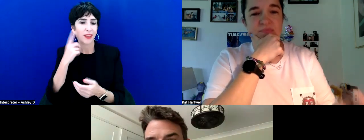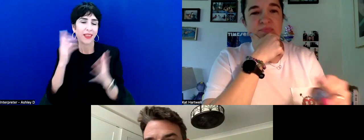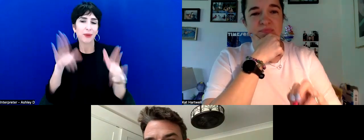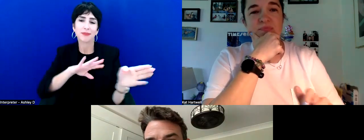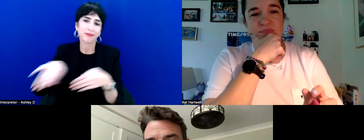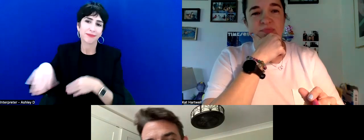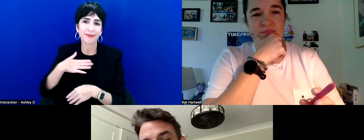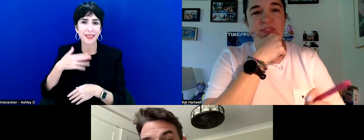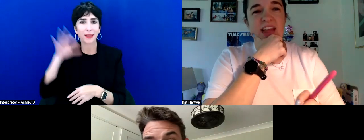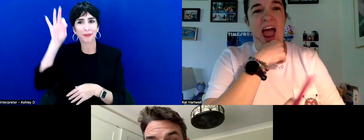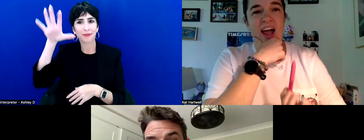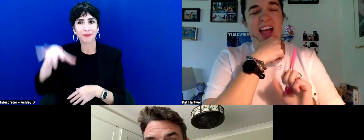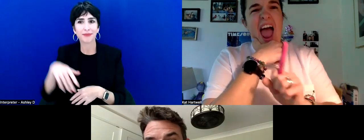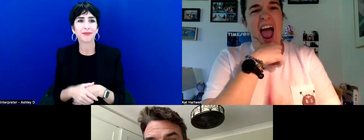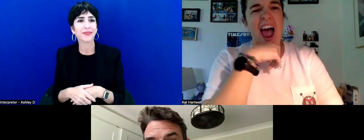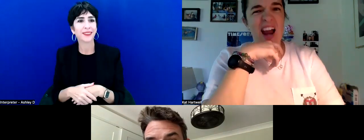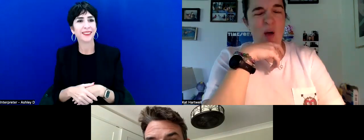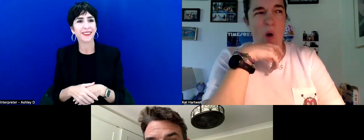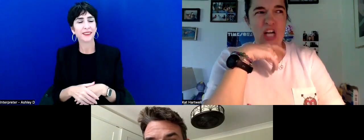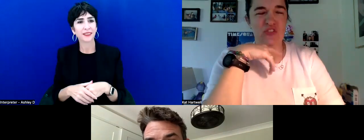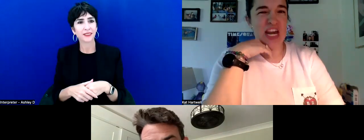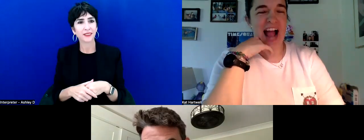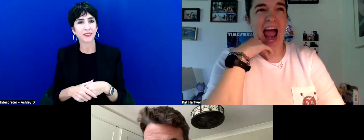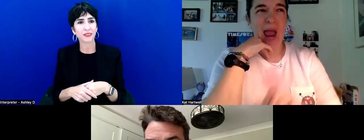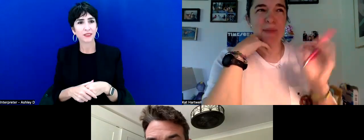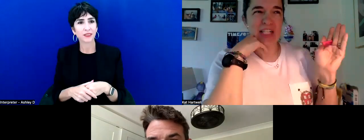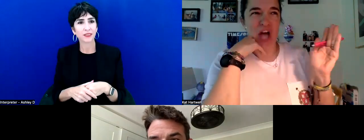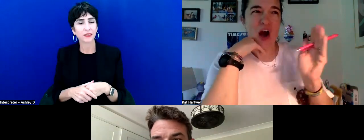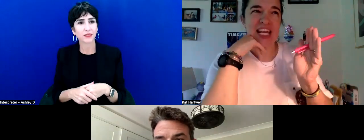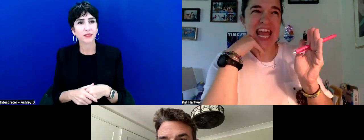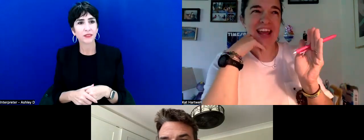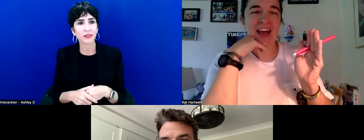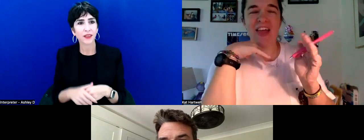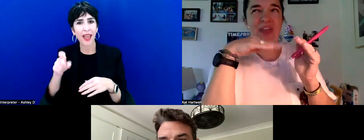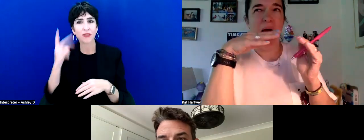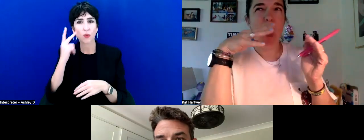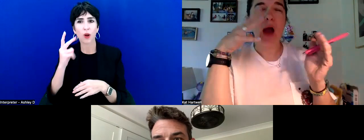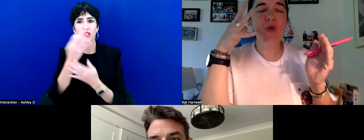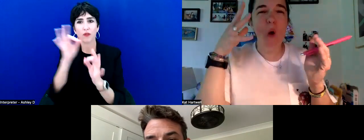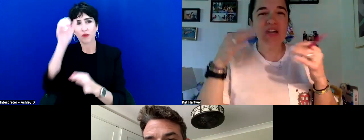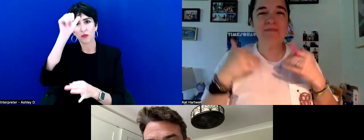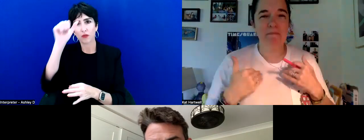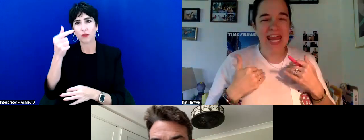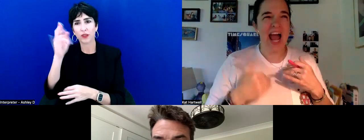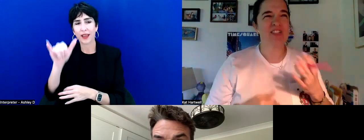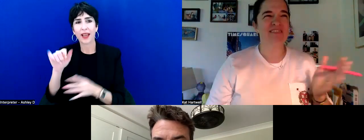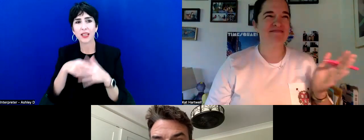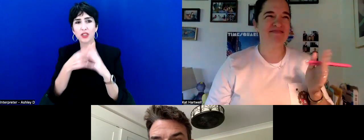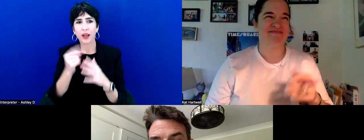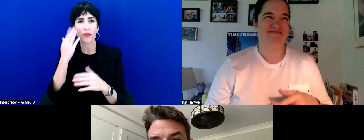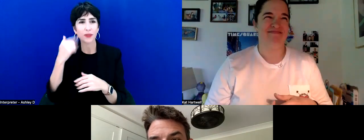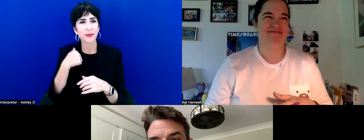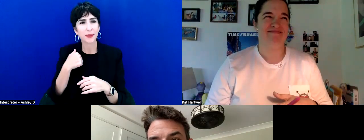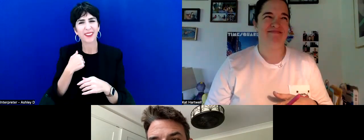That's my 2 cents, and you Yeah. know I it. gotta watch Free Guy. I thought it in. Then I don't know, but me, I